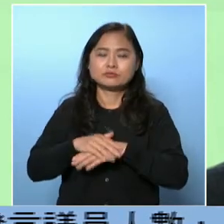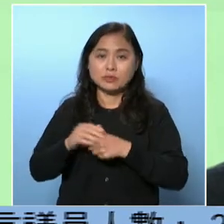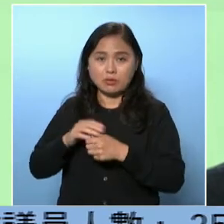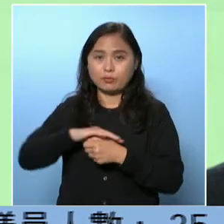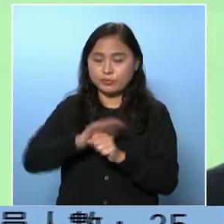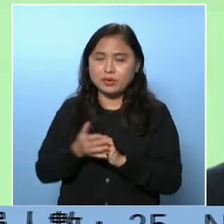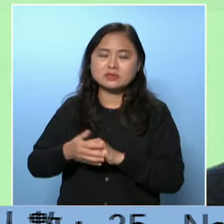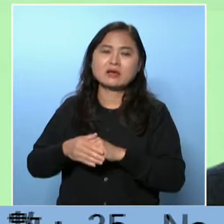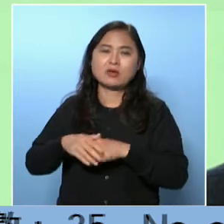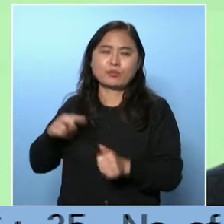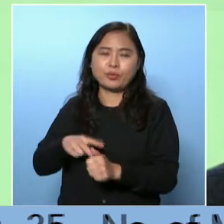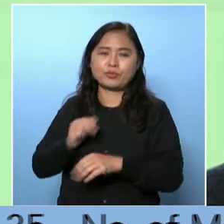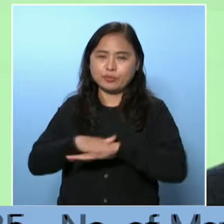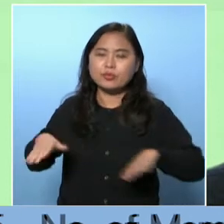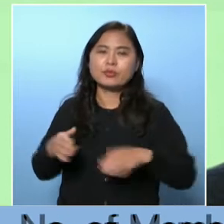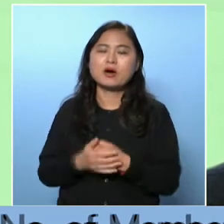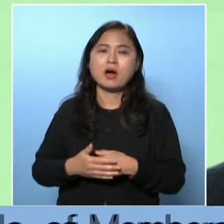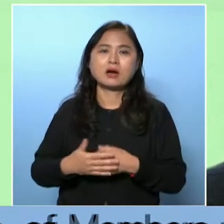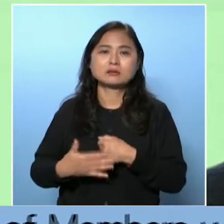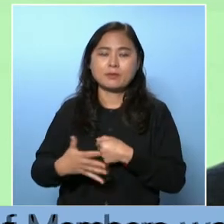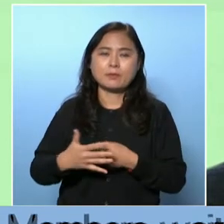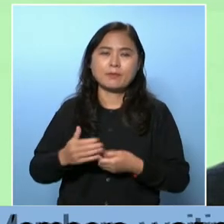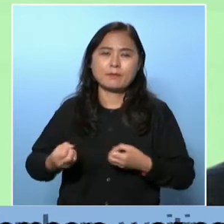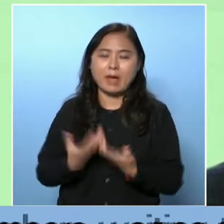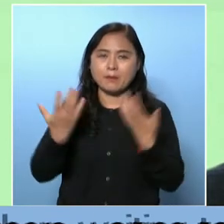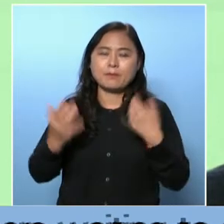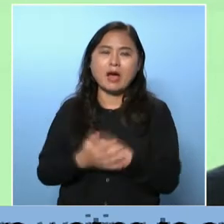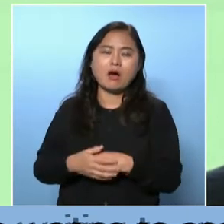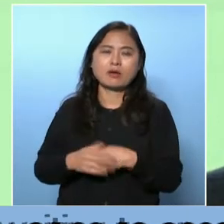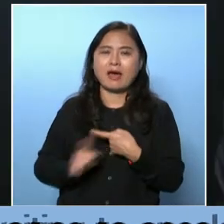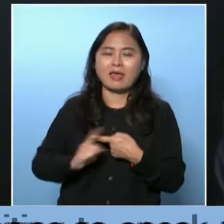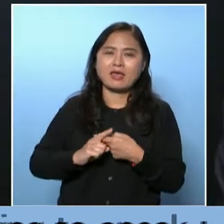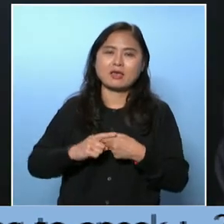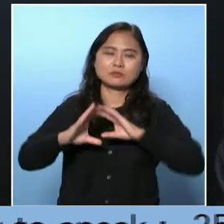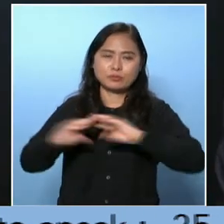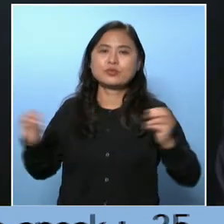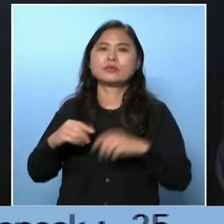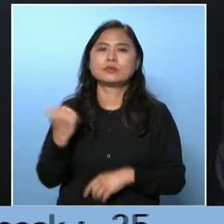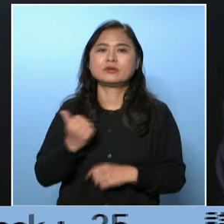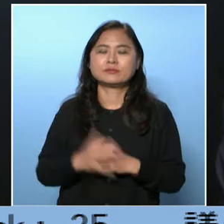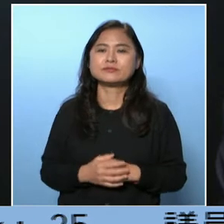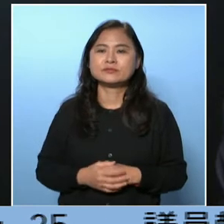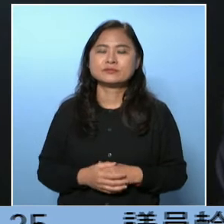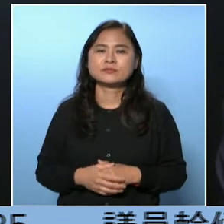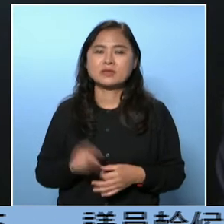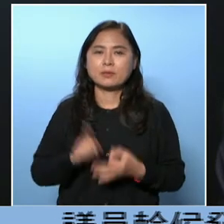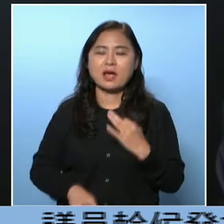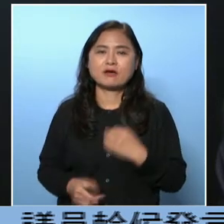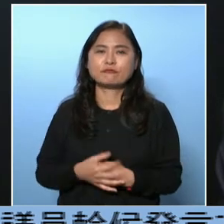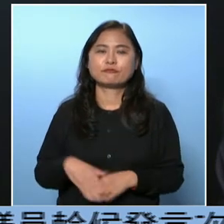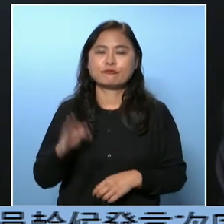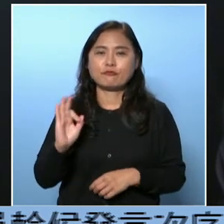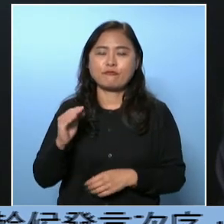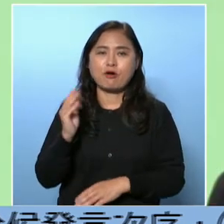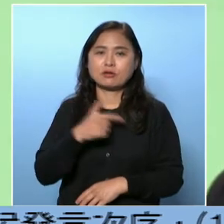stabilize the epidemic situation very quickly so that we can emerge from this fifth wave of the epidemic. So I submit. Mr. Kenneth